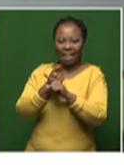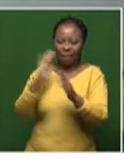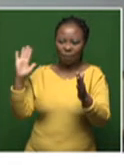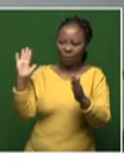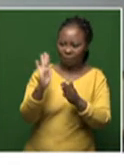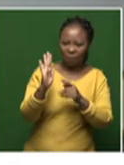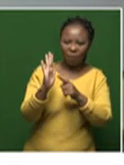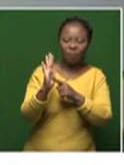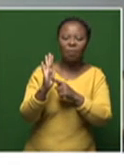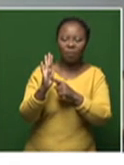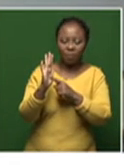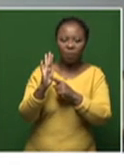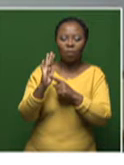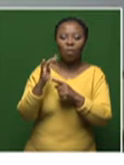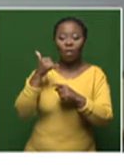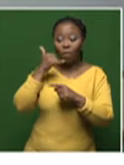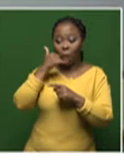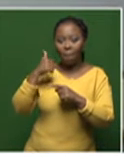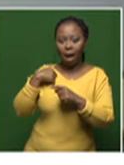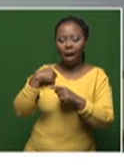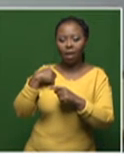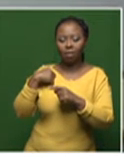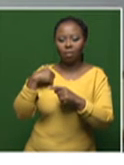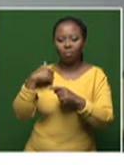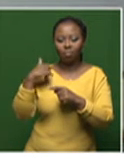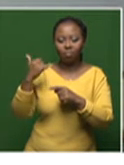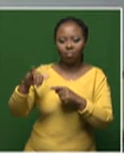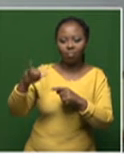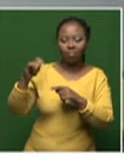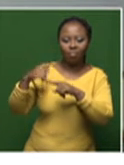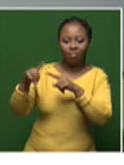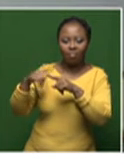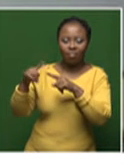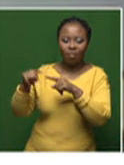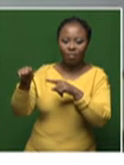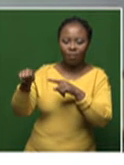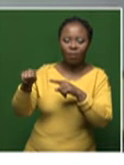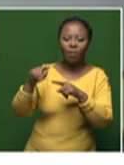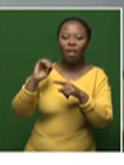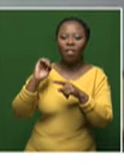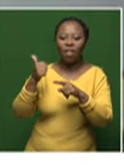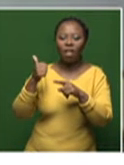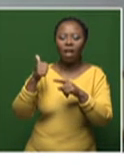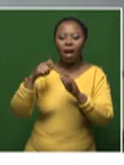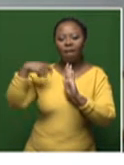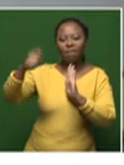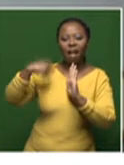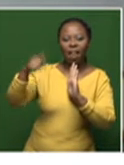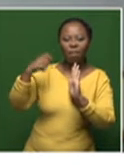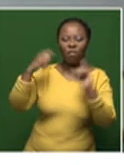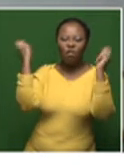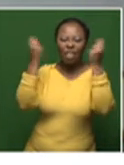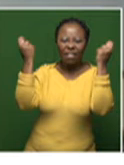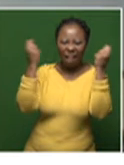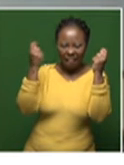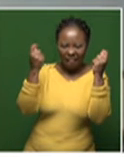and where my film is being played. And what we're doing is we're going to be running a small film festival, which